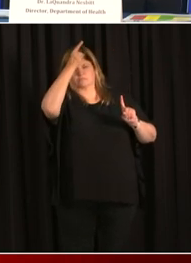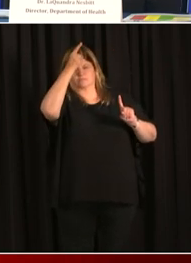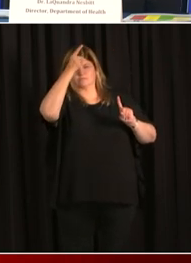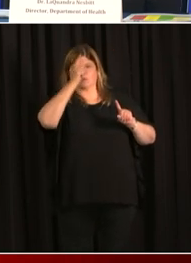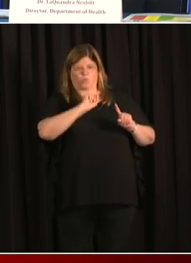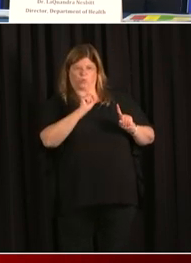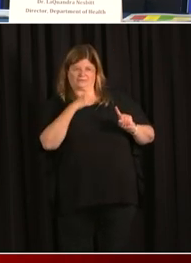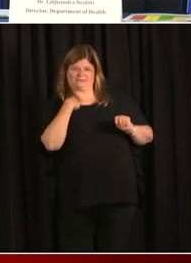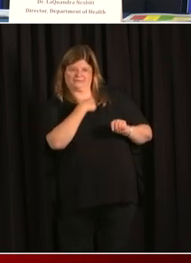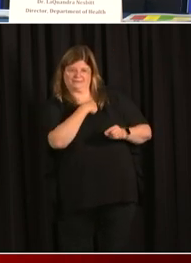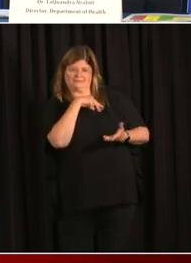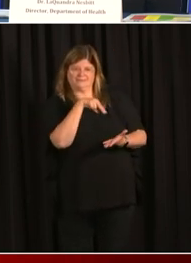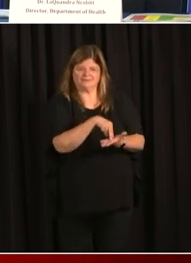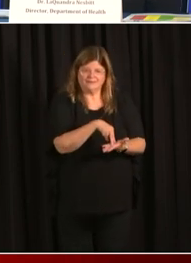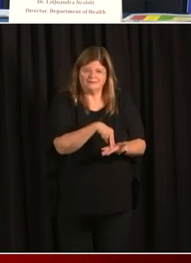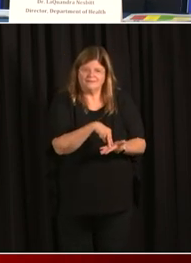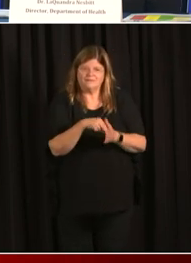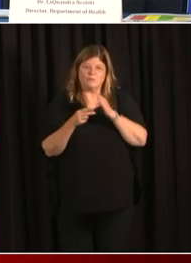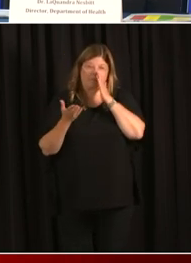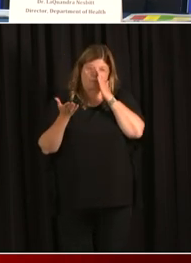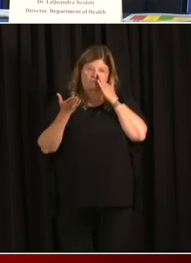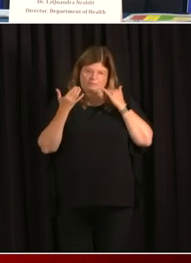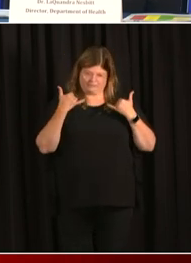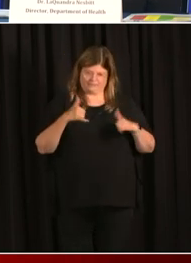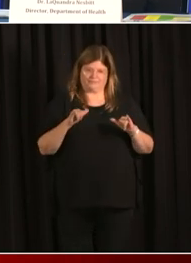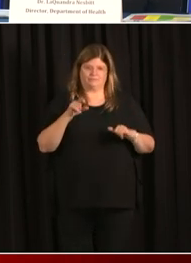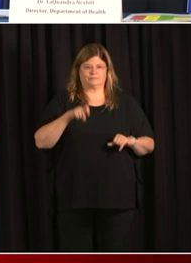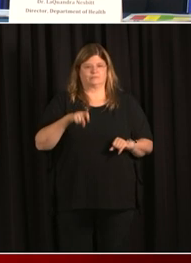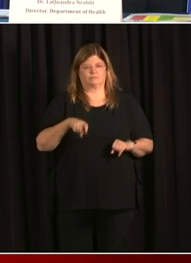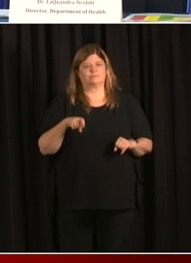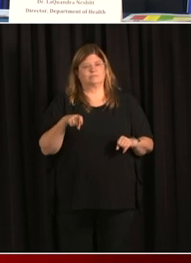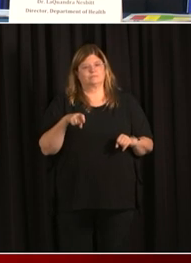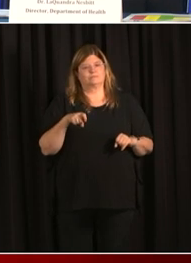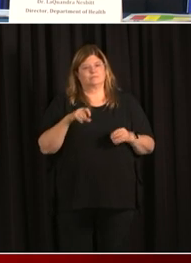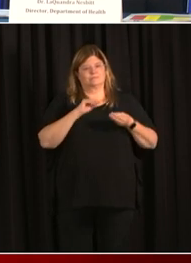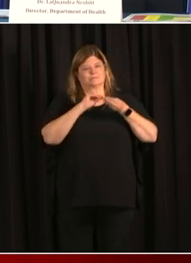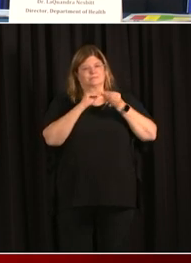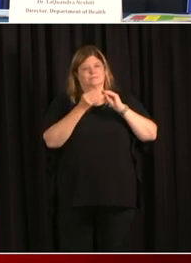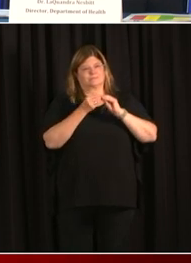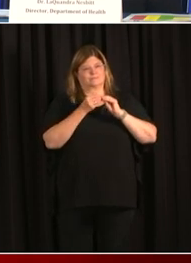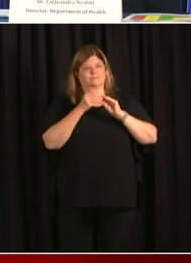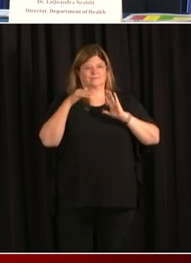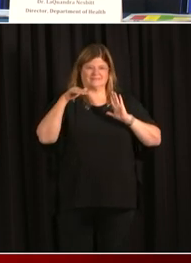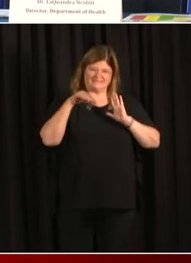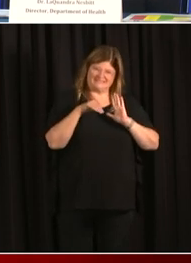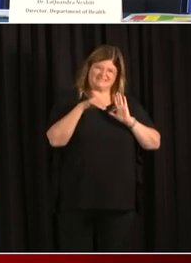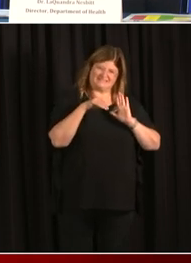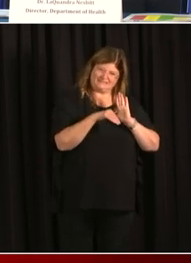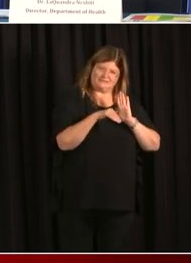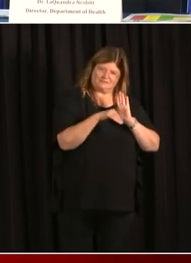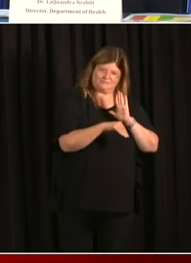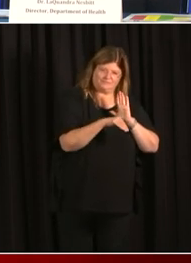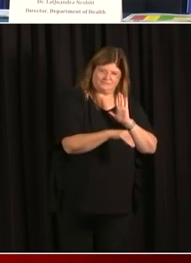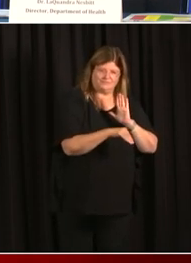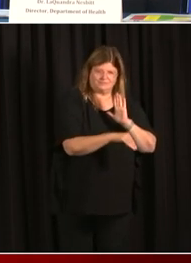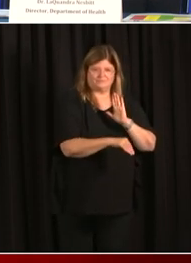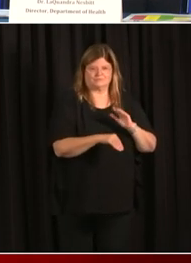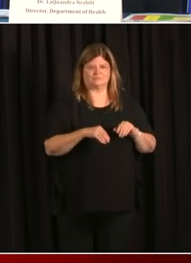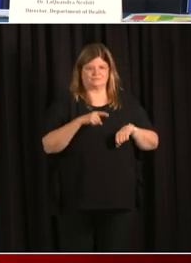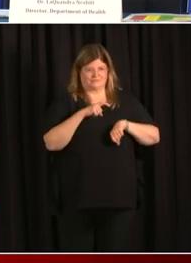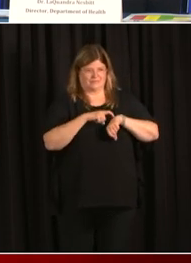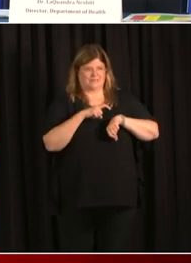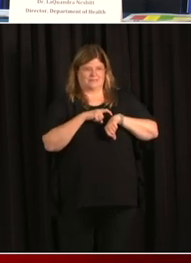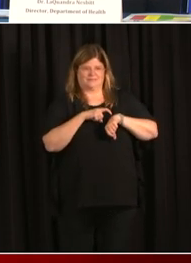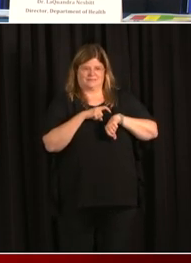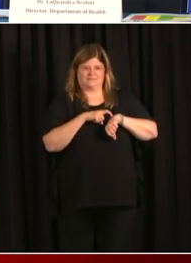with. We still have to have this metric show declines over a sustained period of time. But when you see this